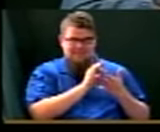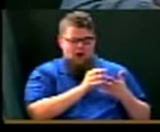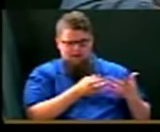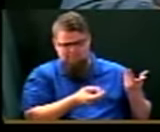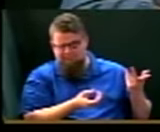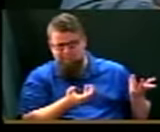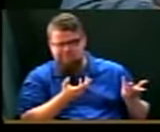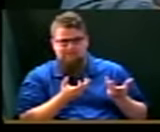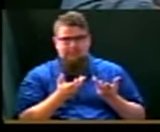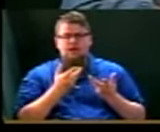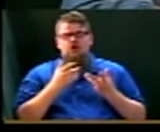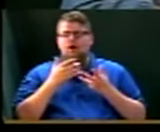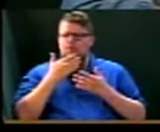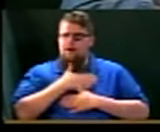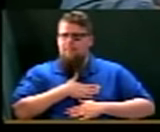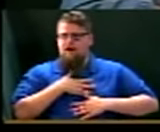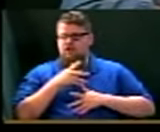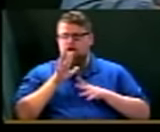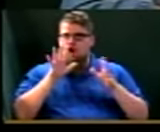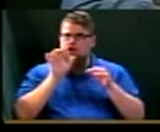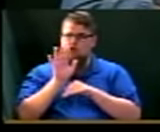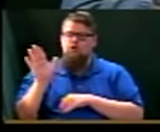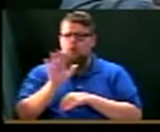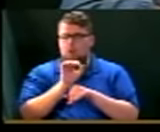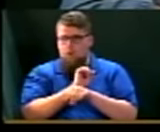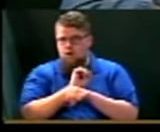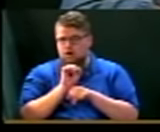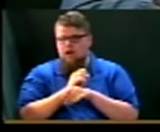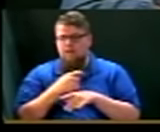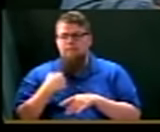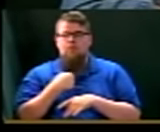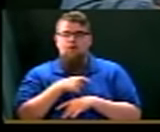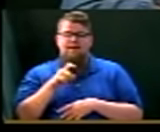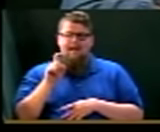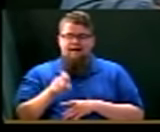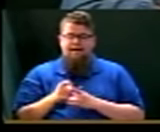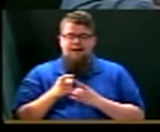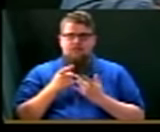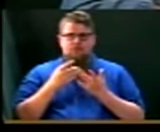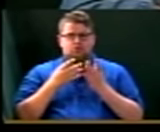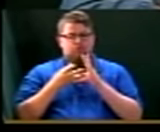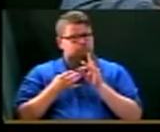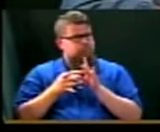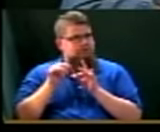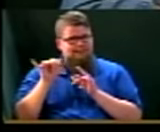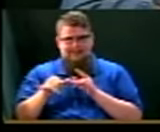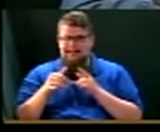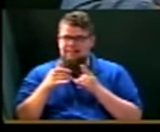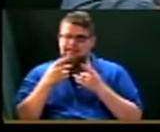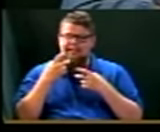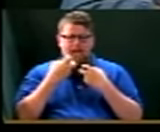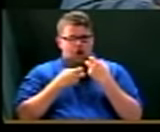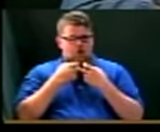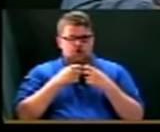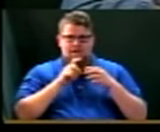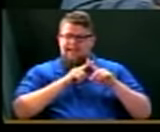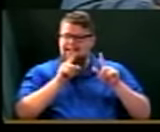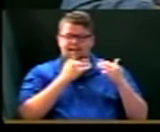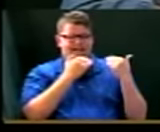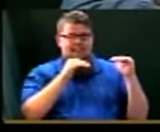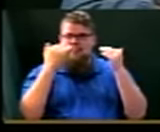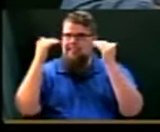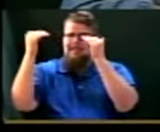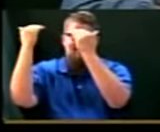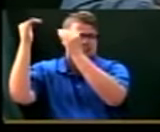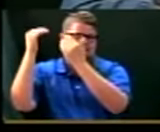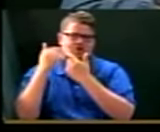all the work you've done too, Ms. Owen, on it, but we have got to address this issue at multiple levels. So thank you very much